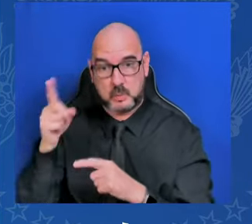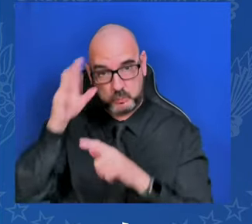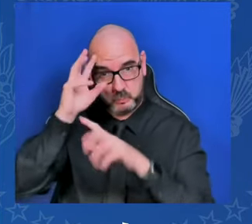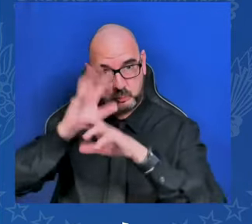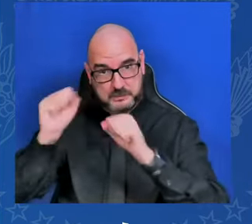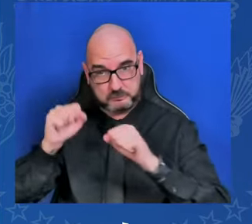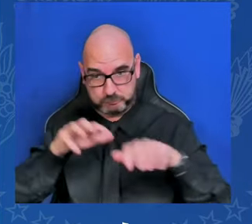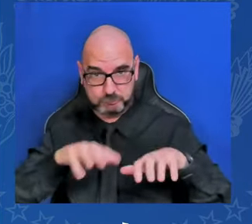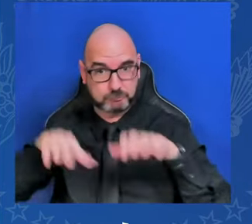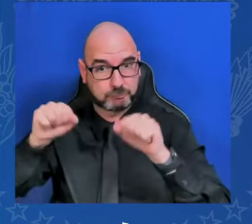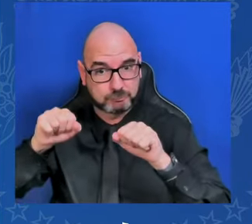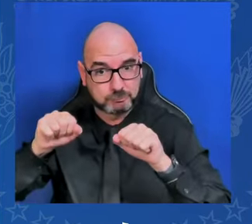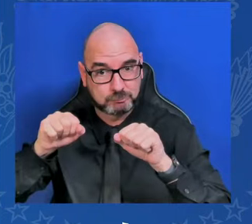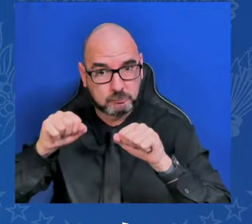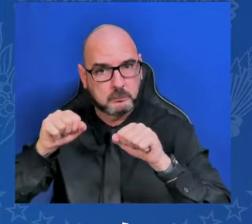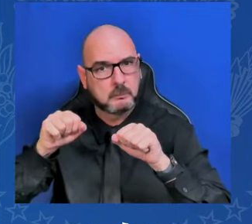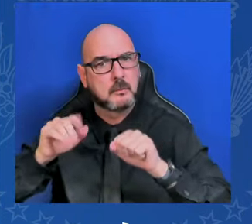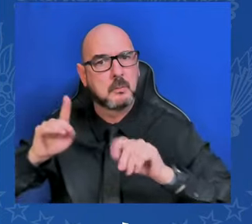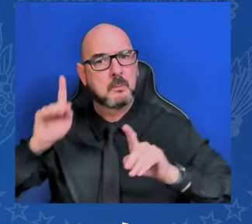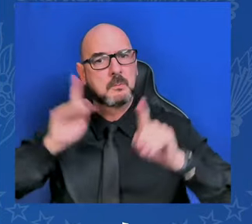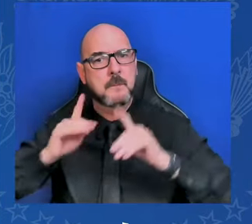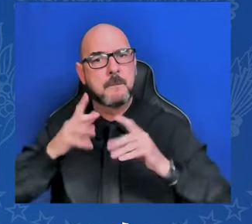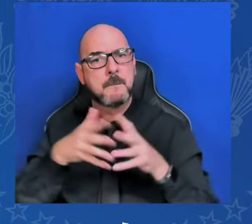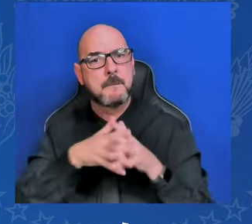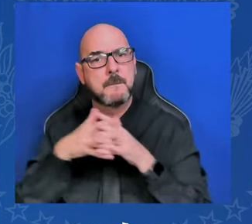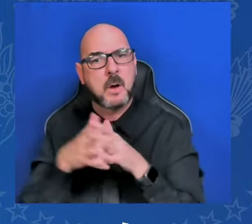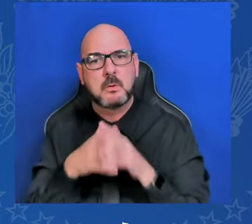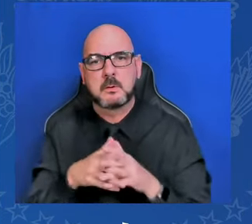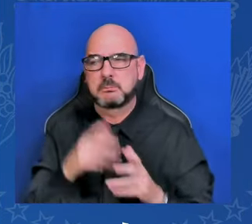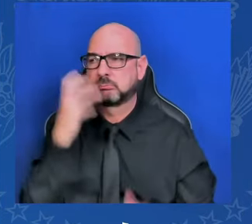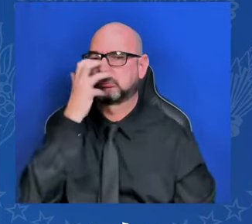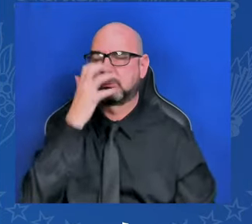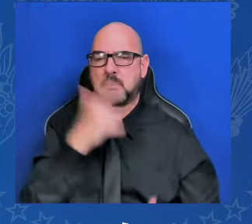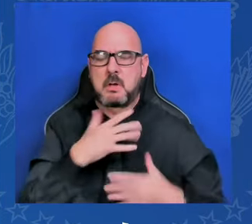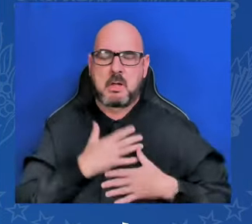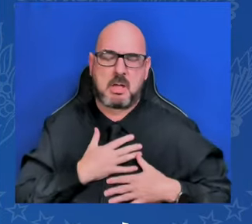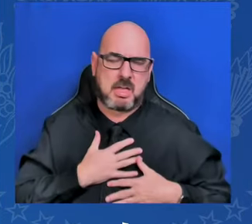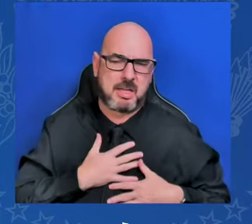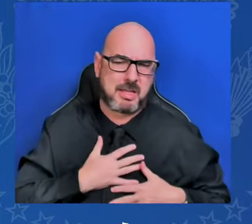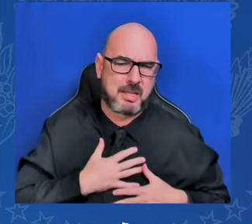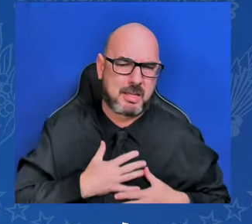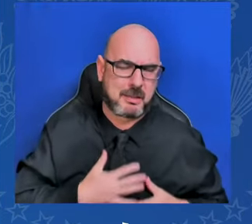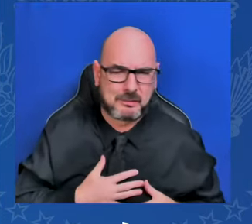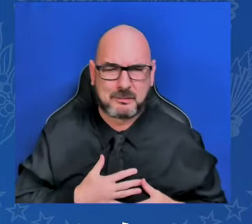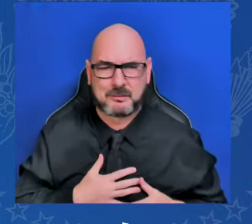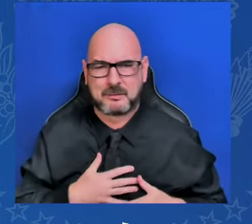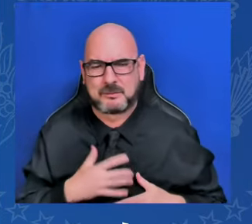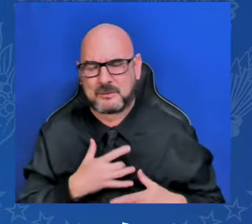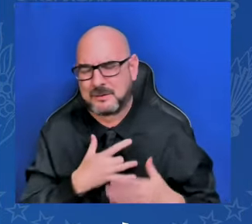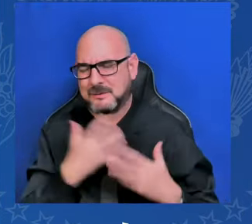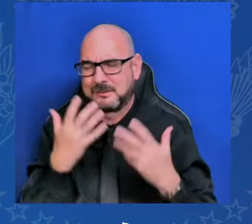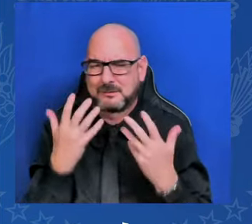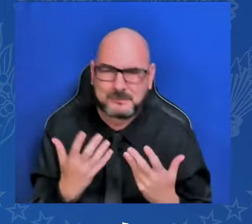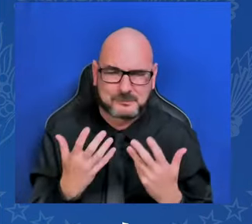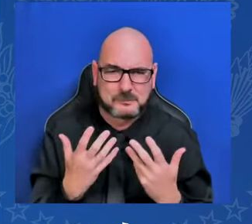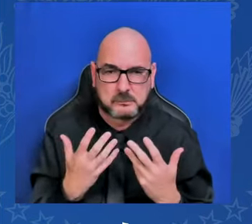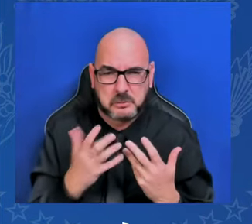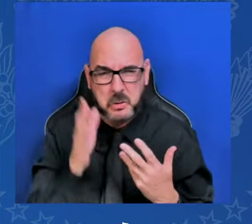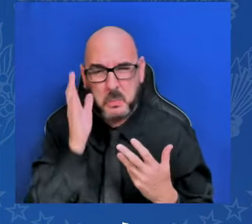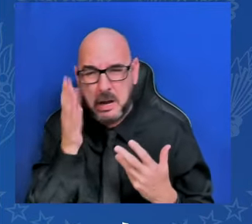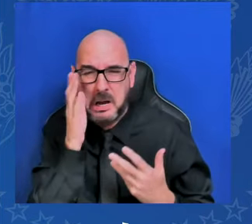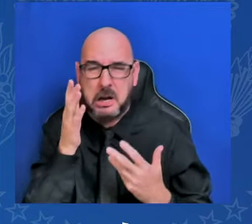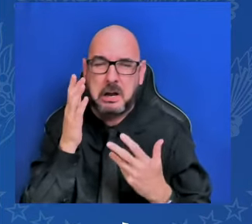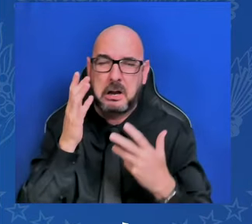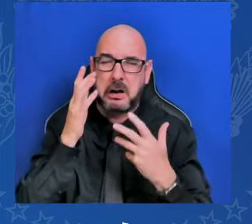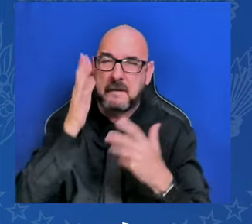understandably dismayed, were uncertain about the prospects of ever being able to do something about the